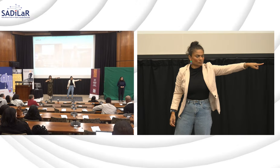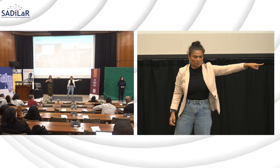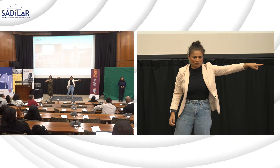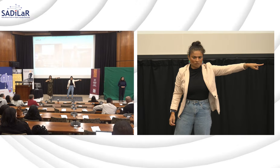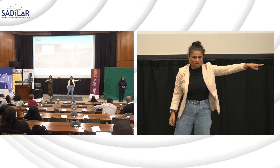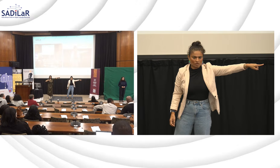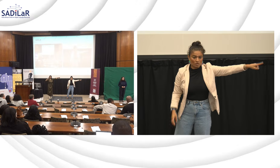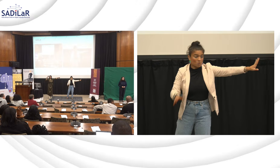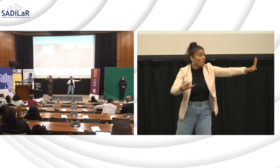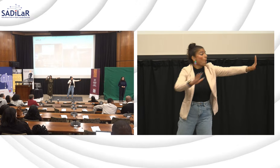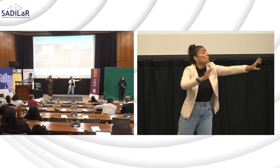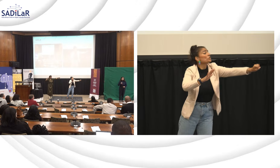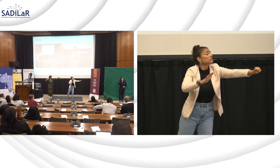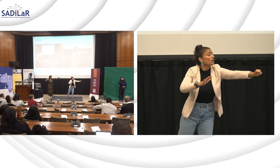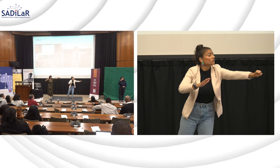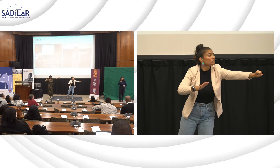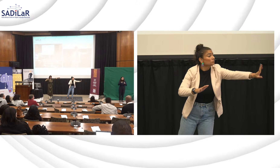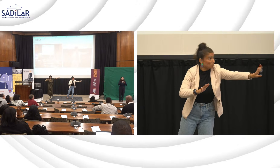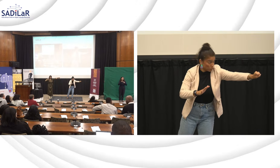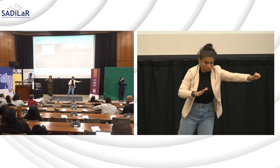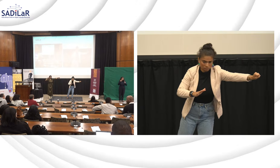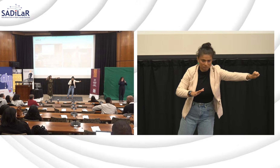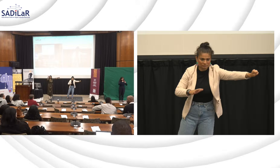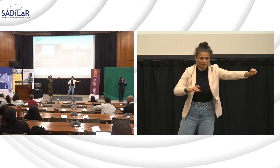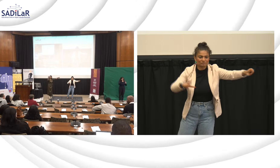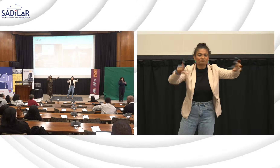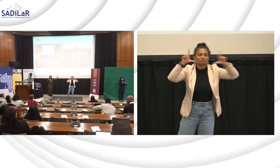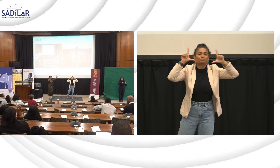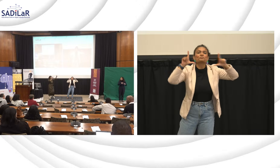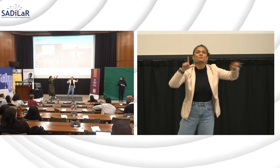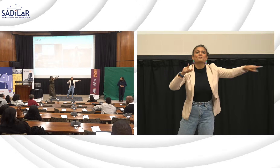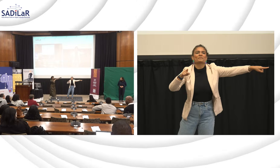The question from Zoom is what?